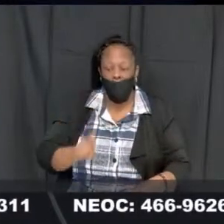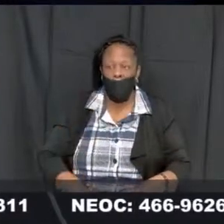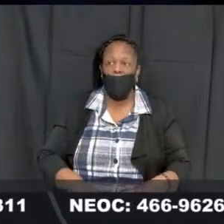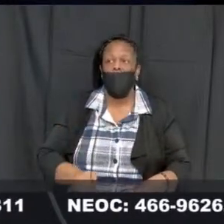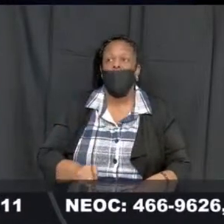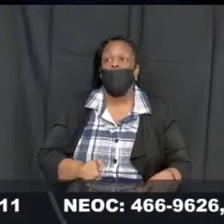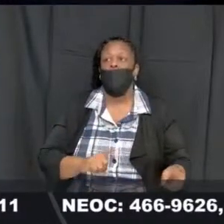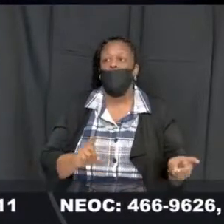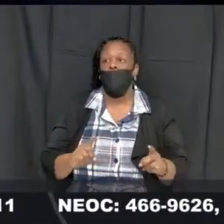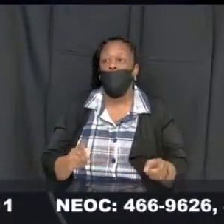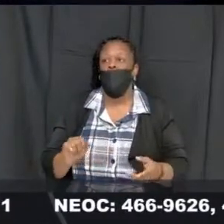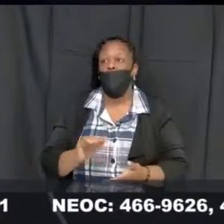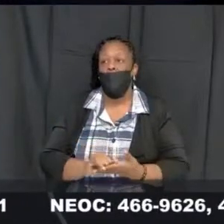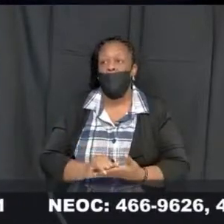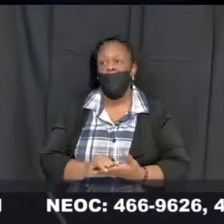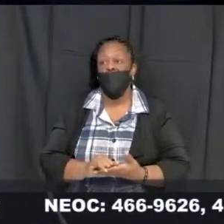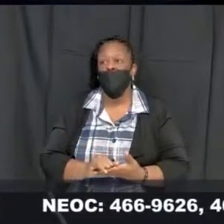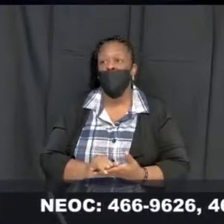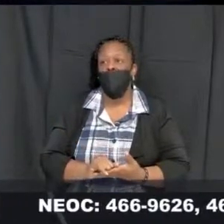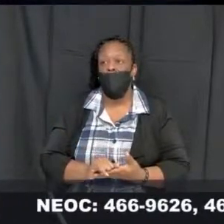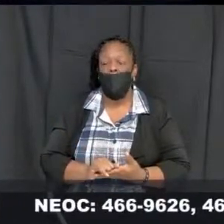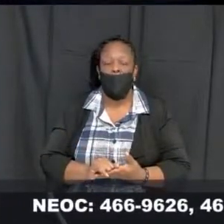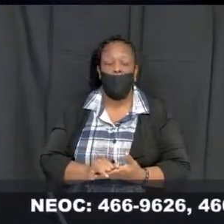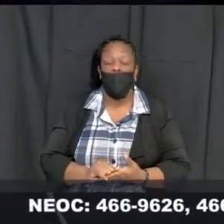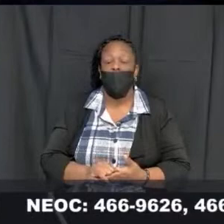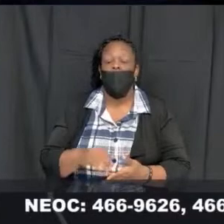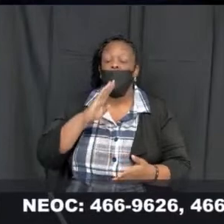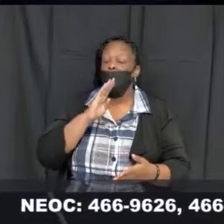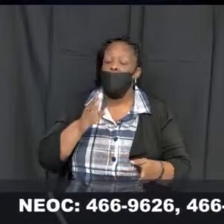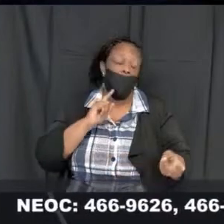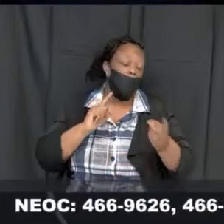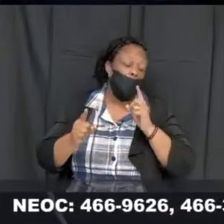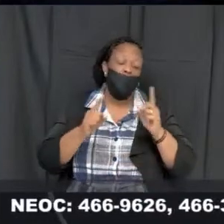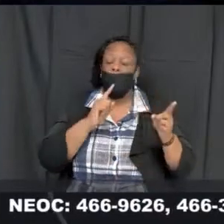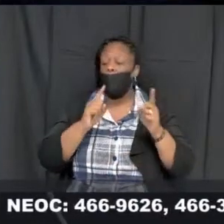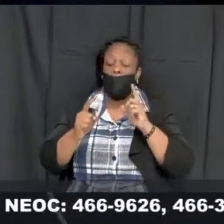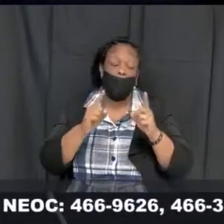any presentation or, we've been talking for long enough.